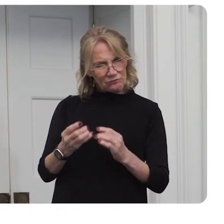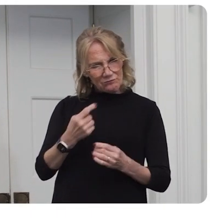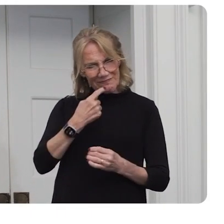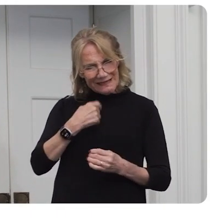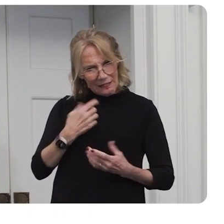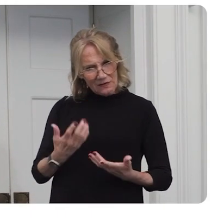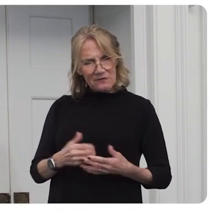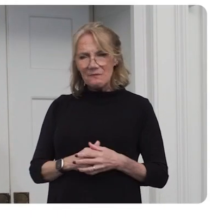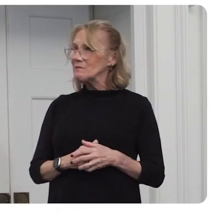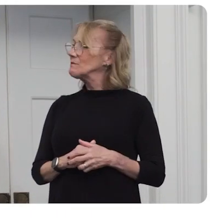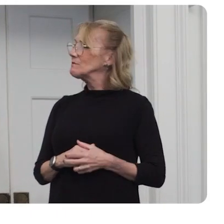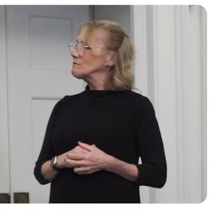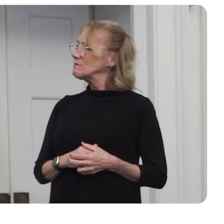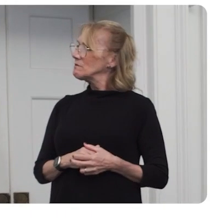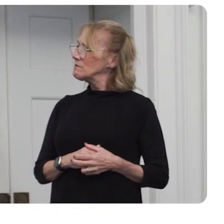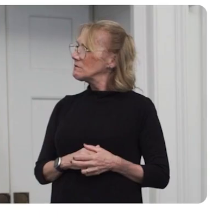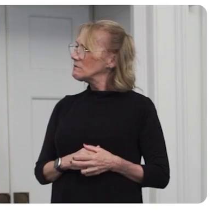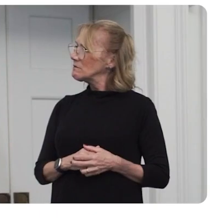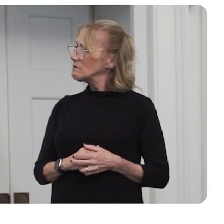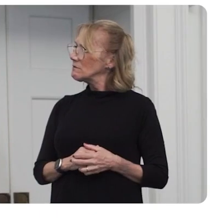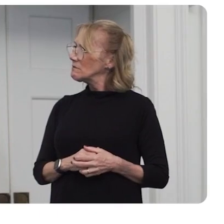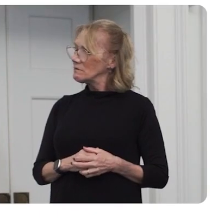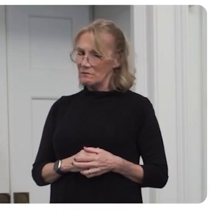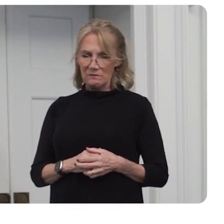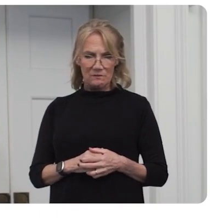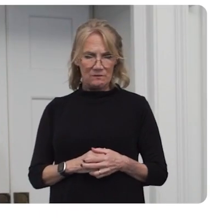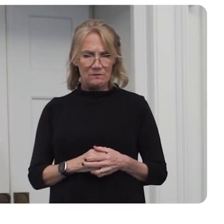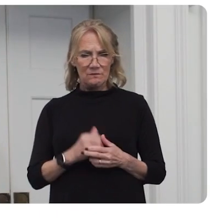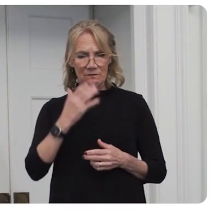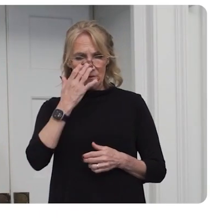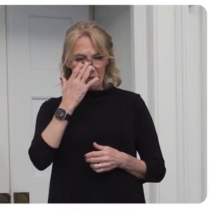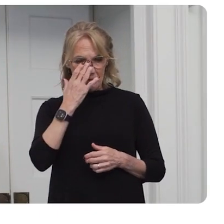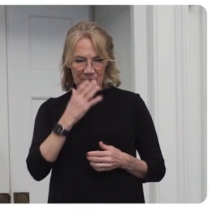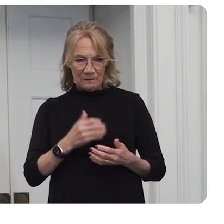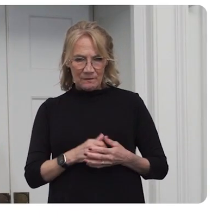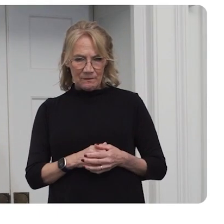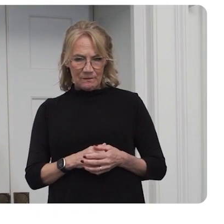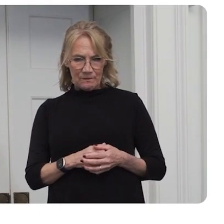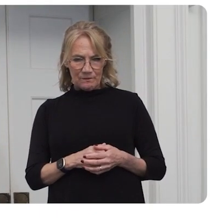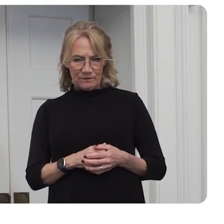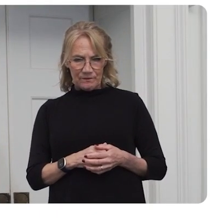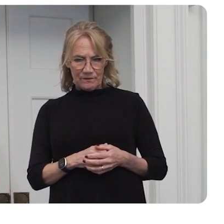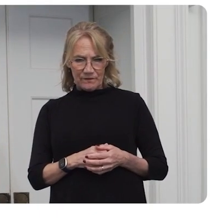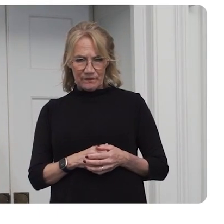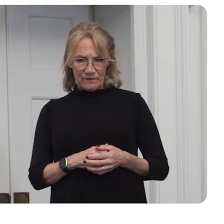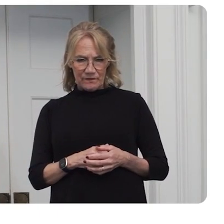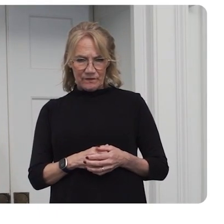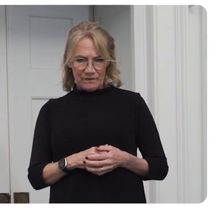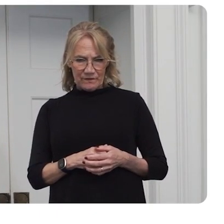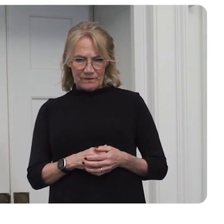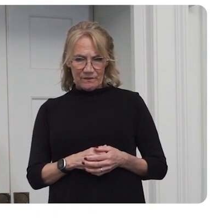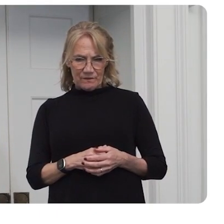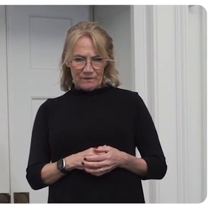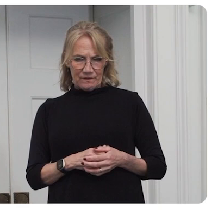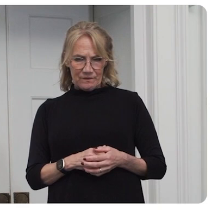Simon kind of occur. Where's our cup of tea or a minty or a coffee or